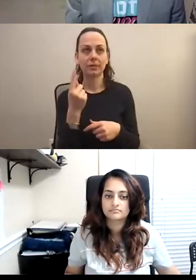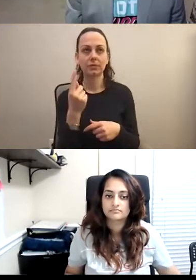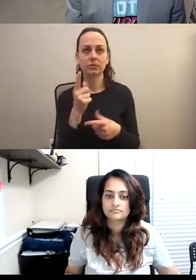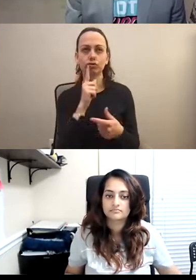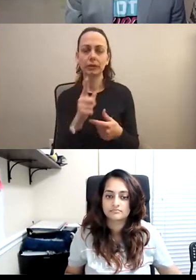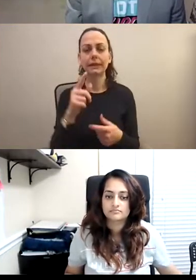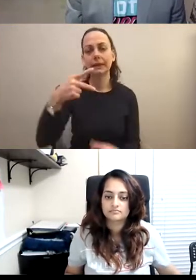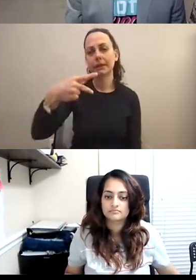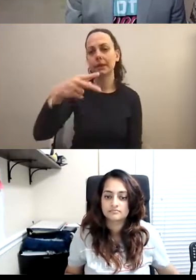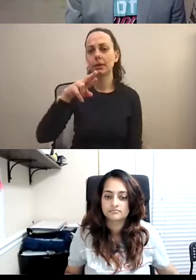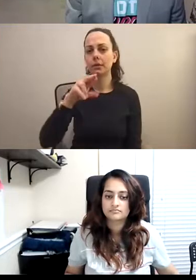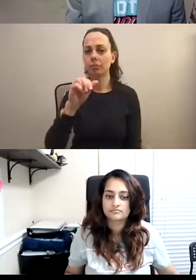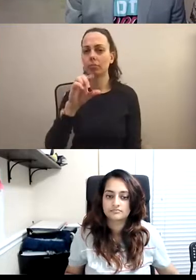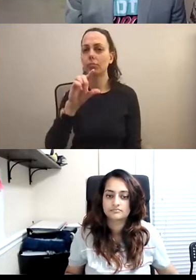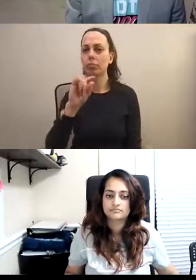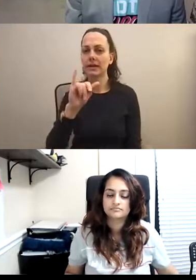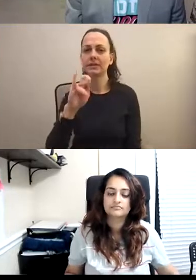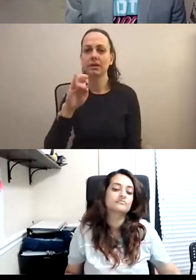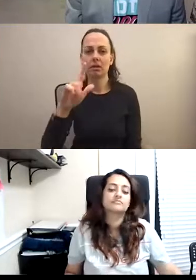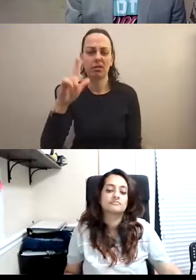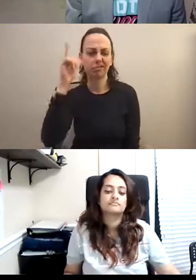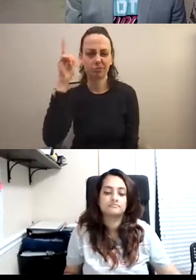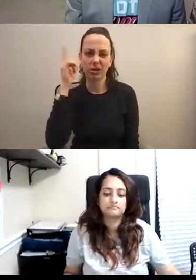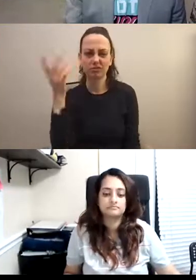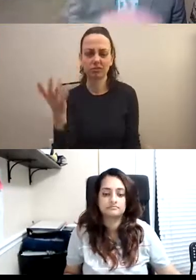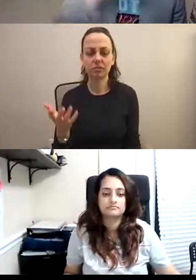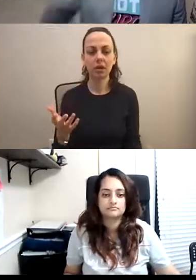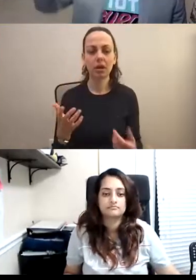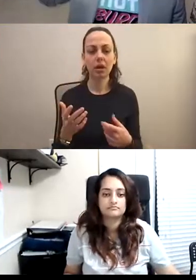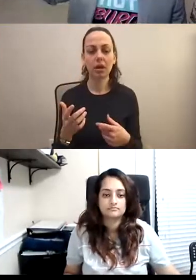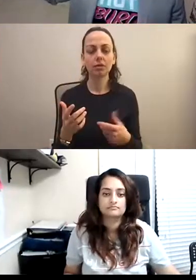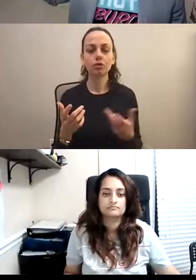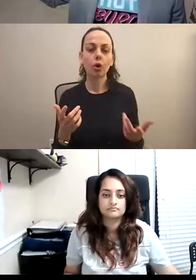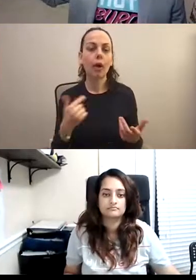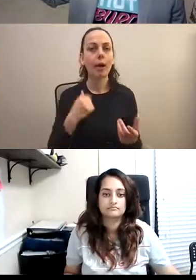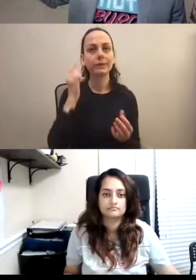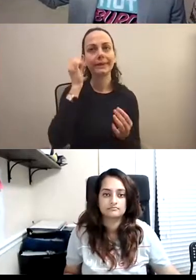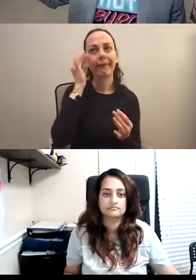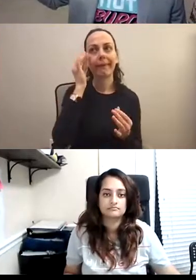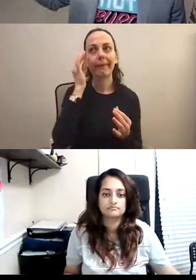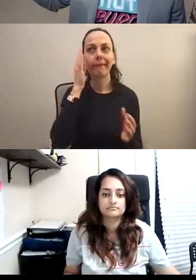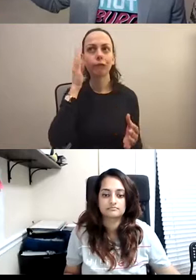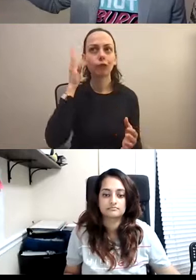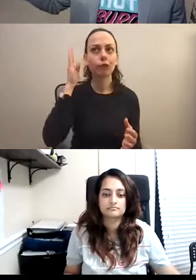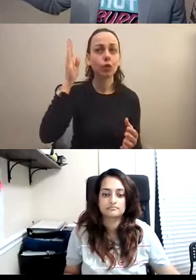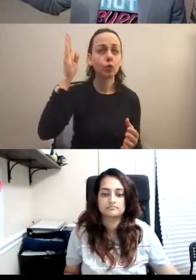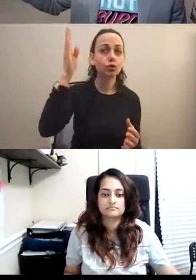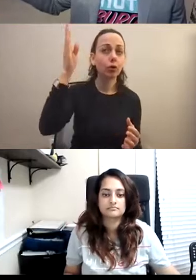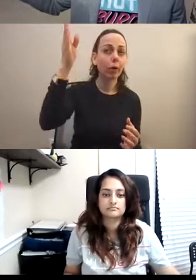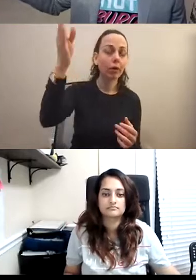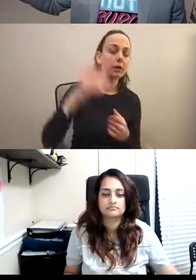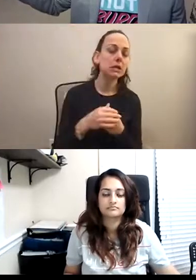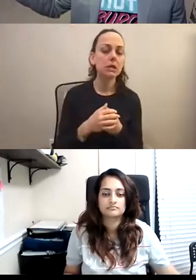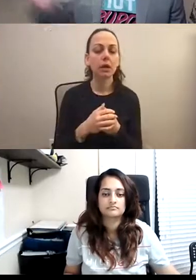practical one, honestly. And I was like thinking way out in the future,